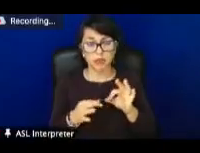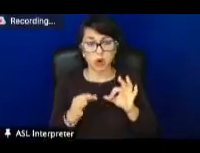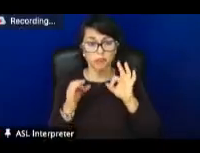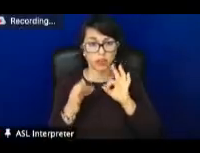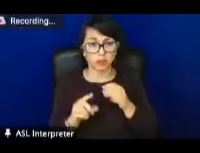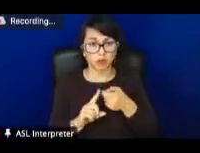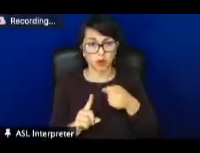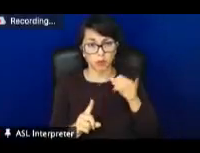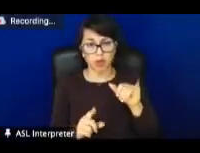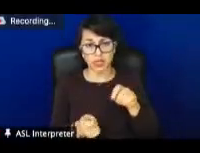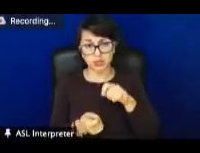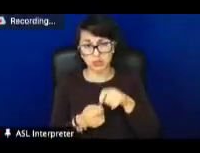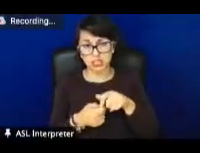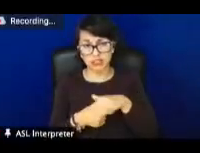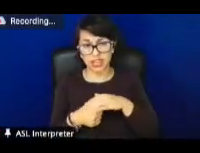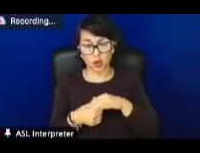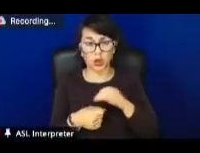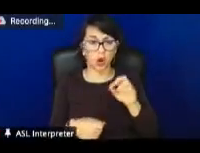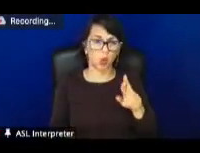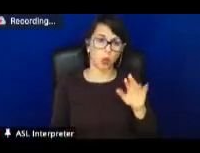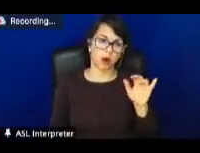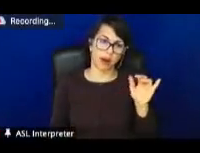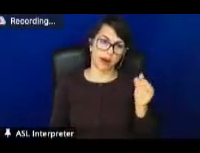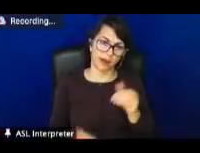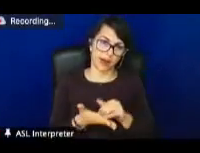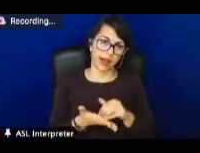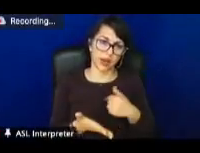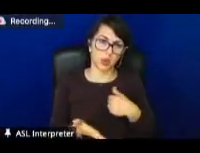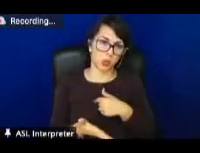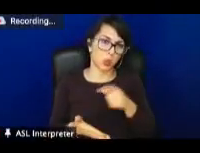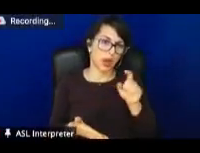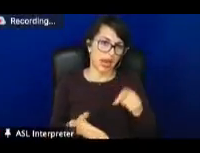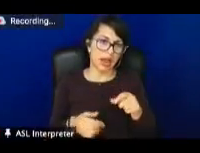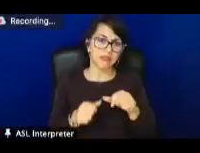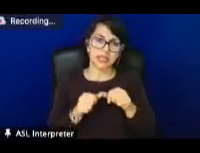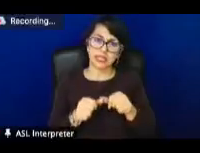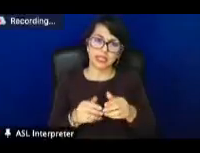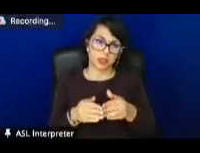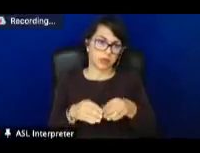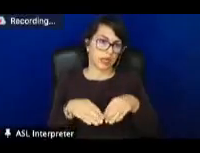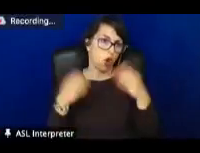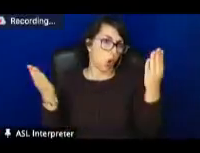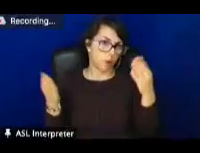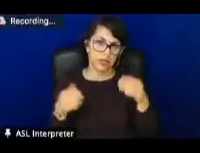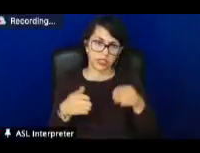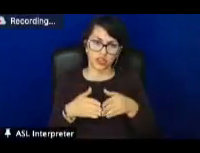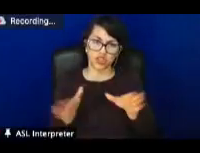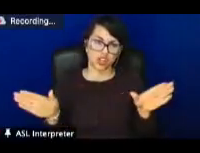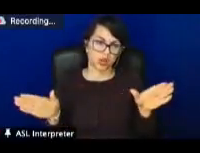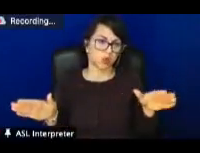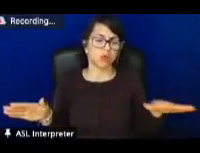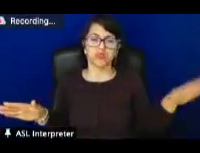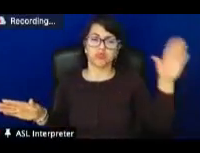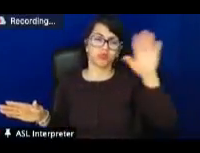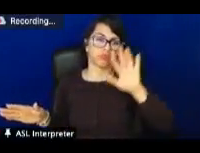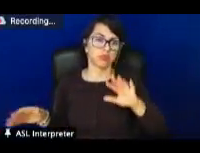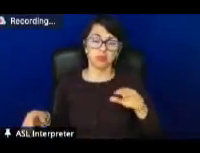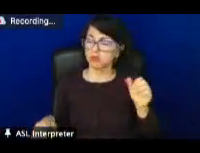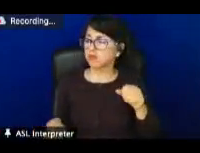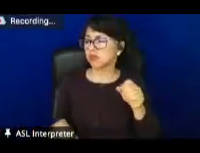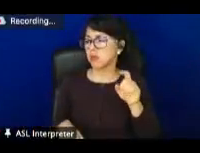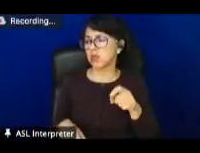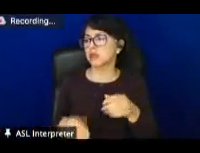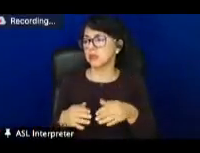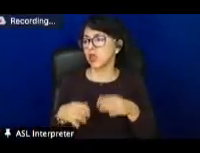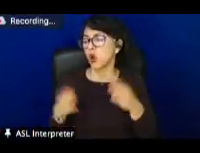particular section, or is it one of the ones again that we still have to open it up and hear from other areas? You still have to open it up to general public